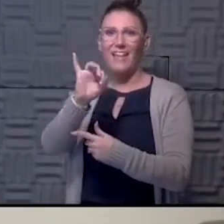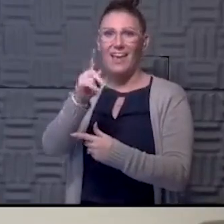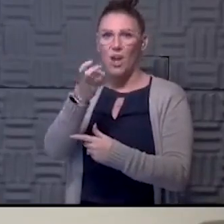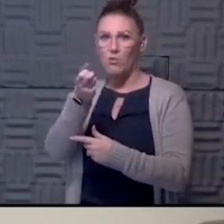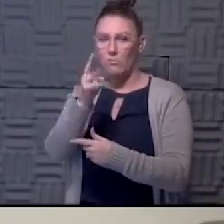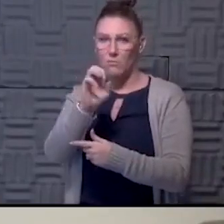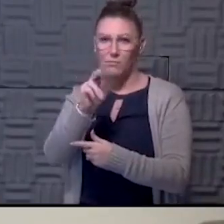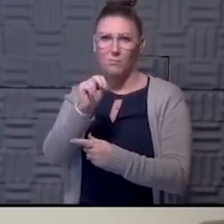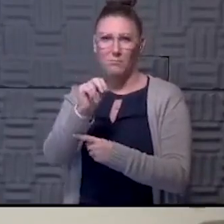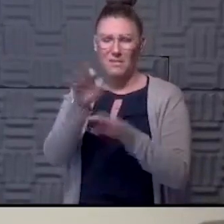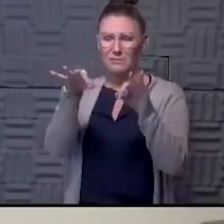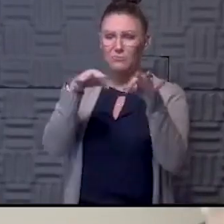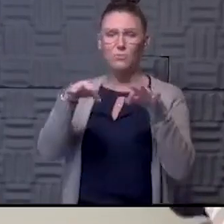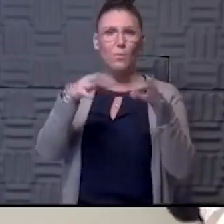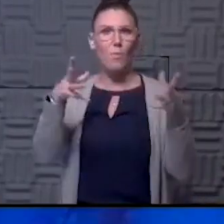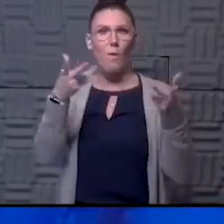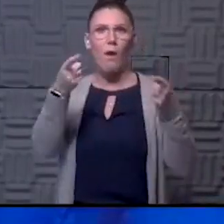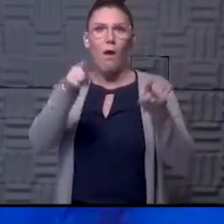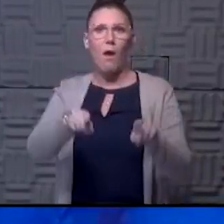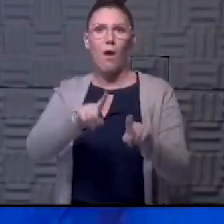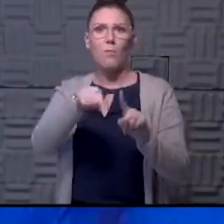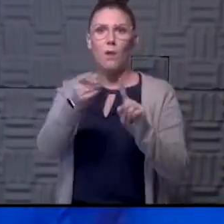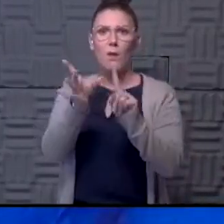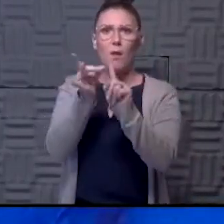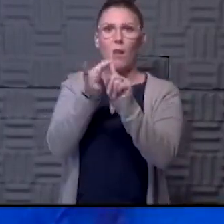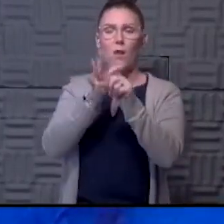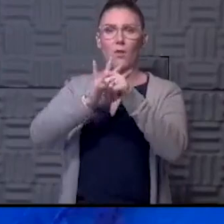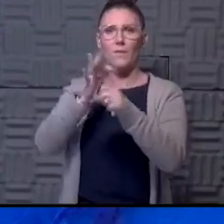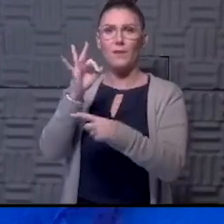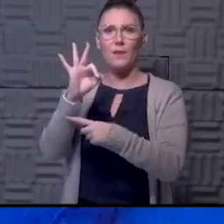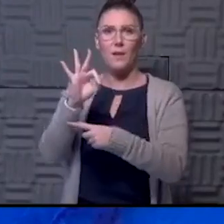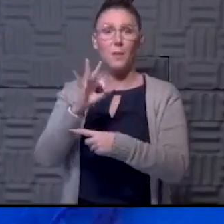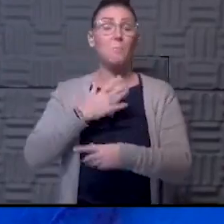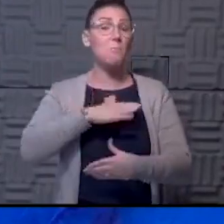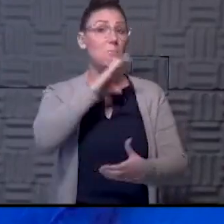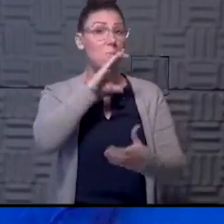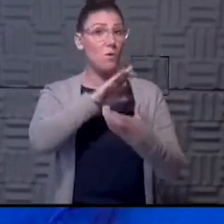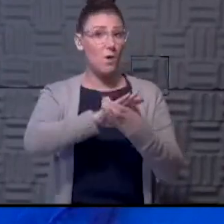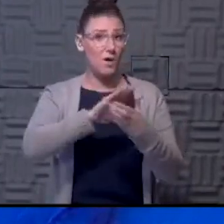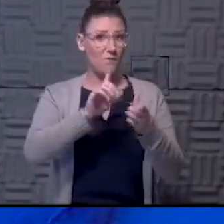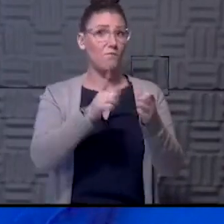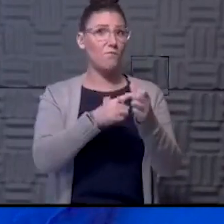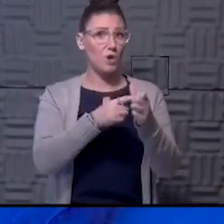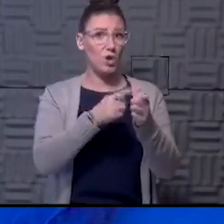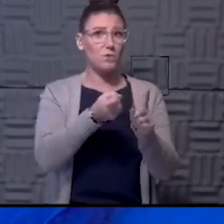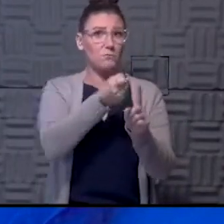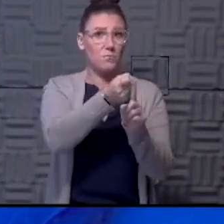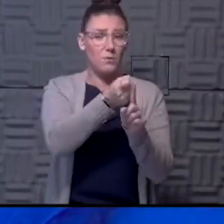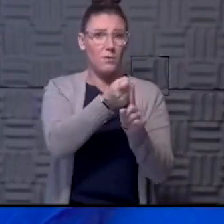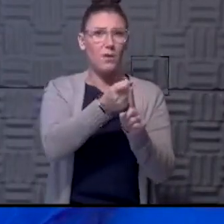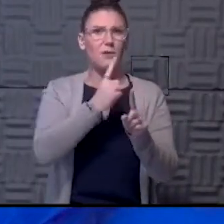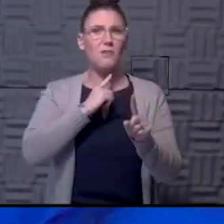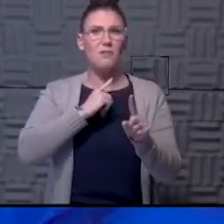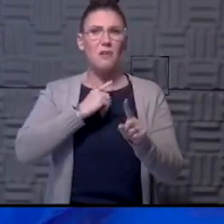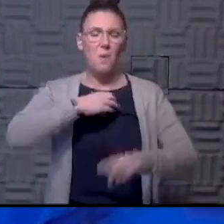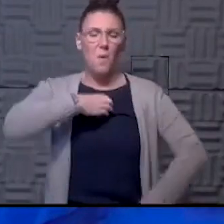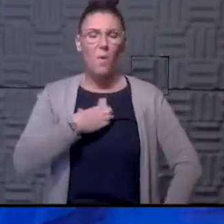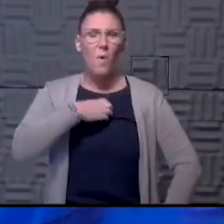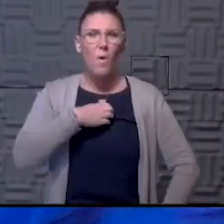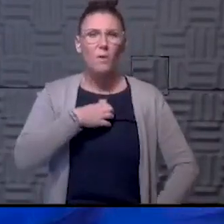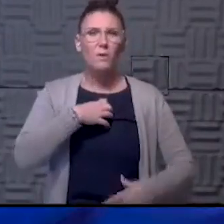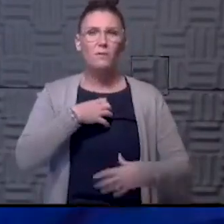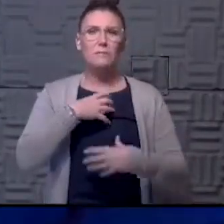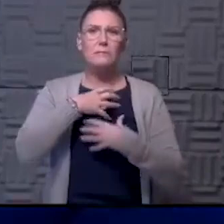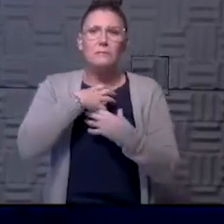when he contracted COVID-19. My wife came down with it first. She had a cough, the tightness in